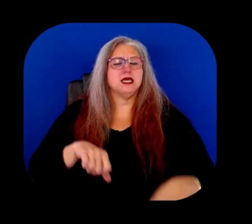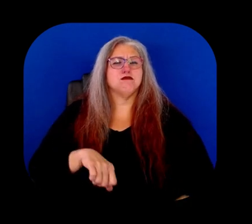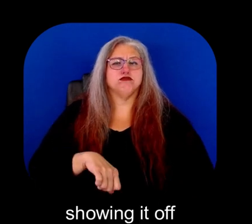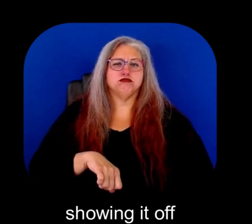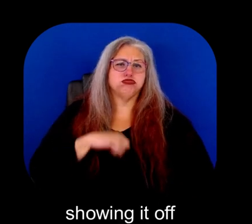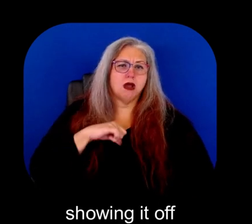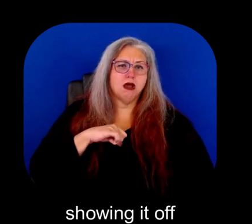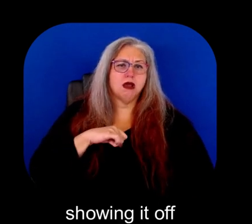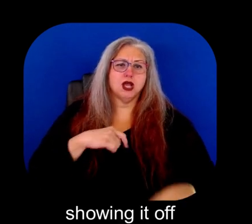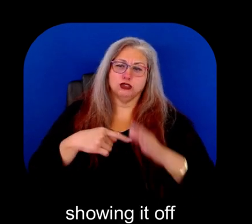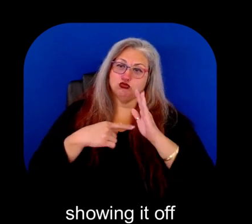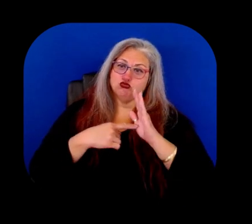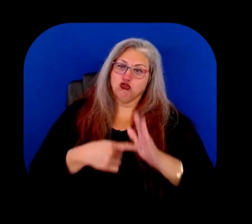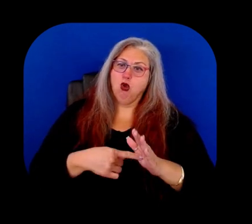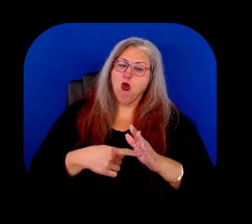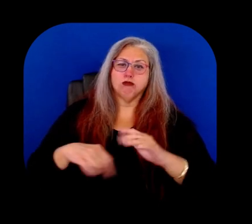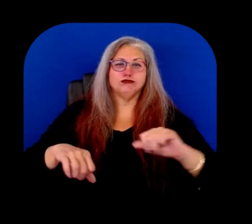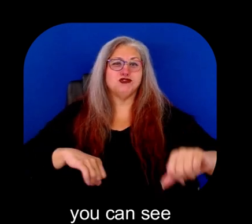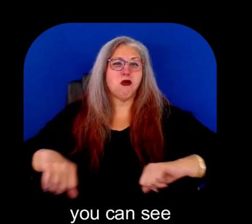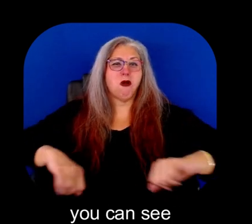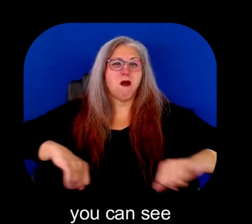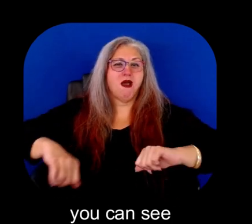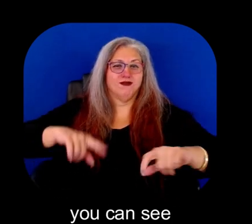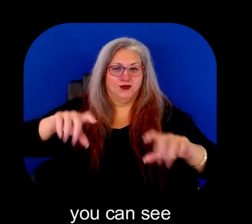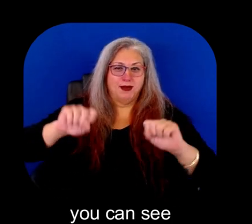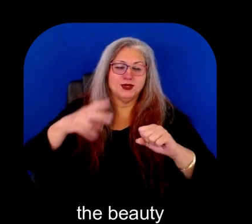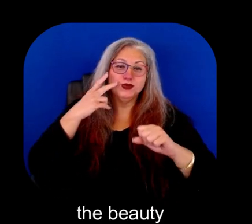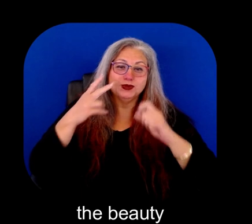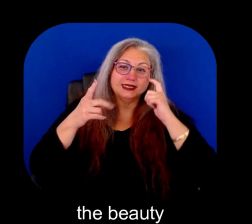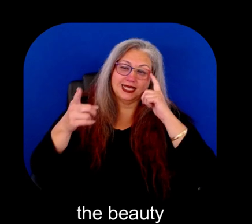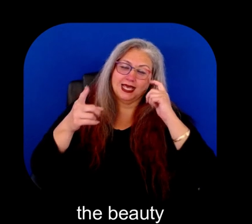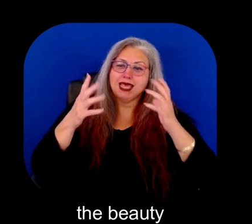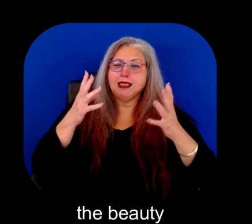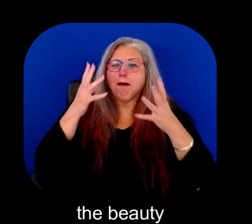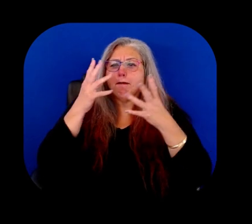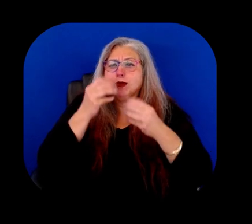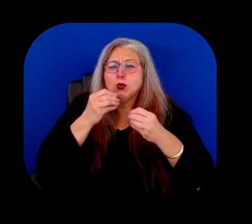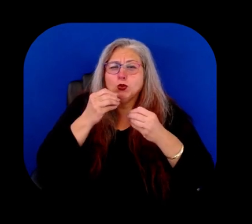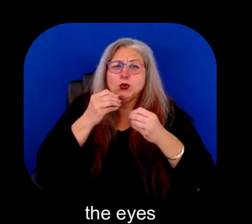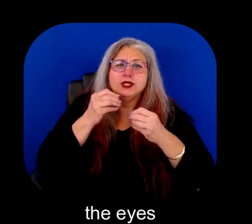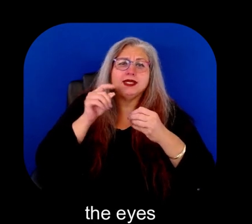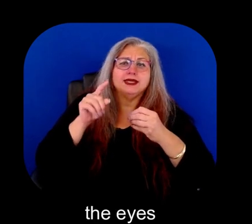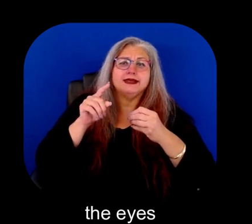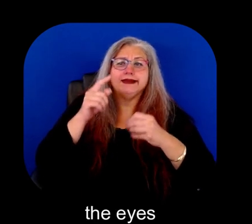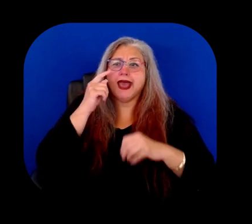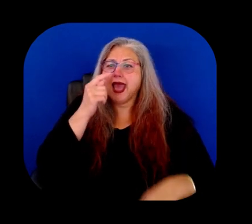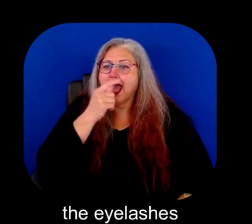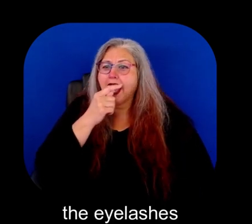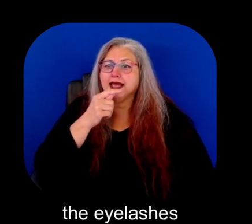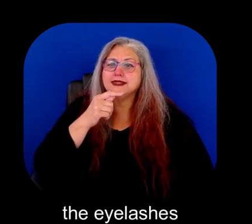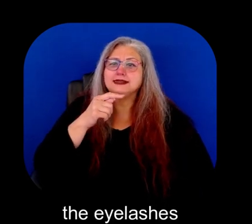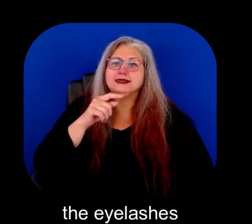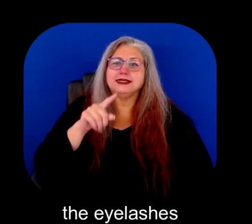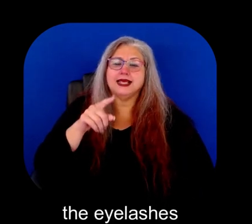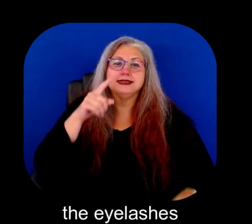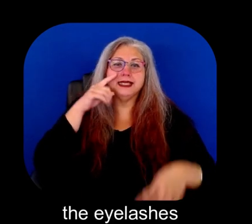in showing it off. You can see the beauty. The eyes,